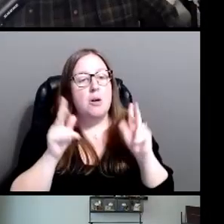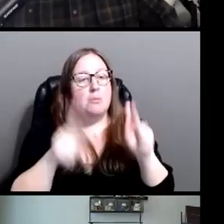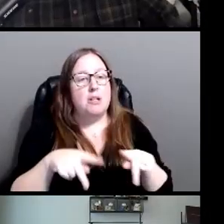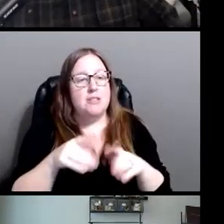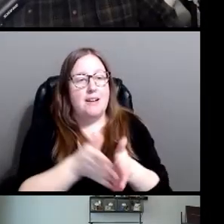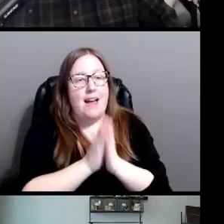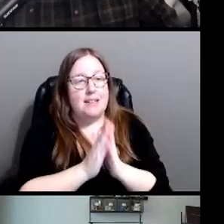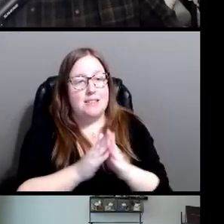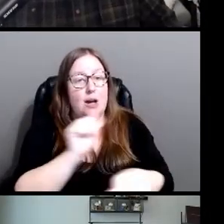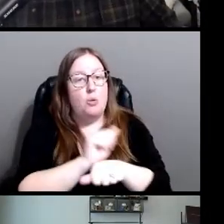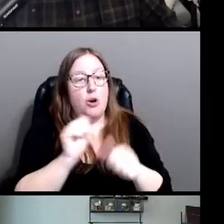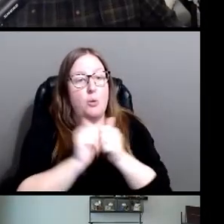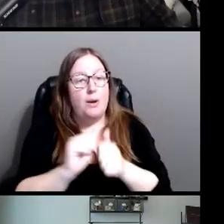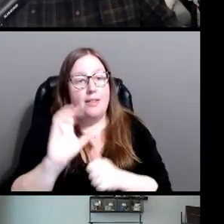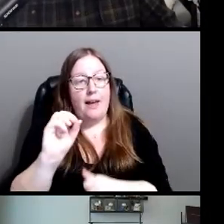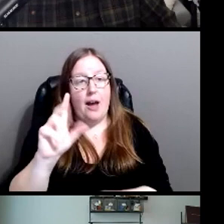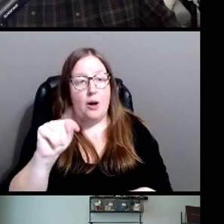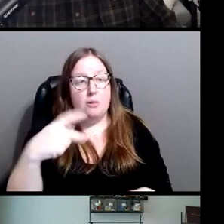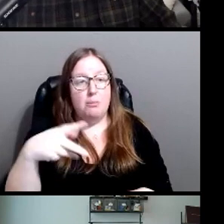with outposts?